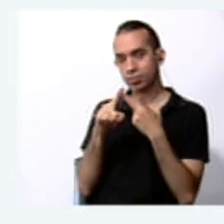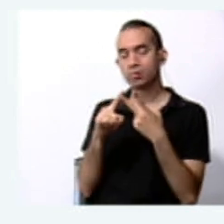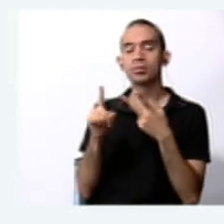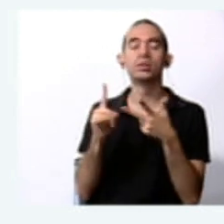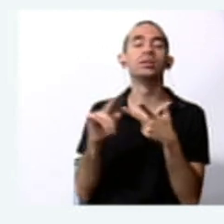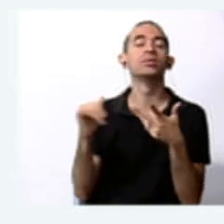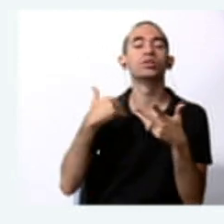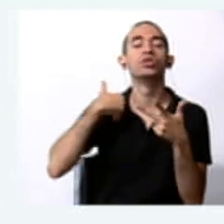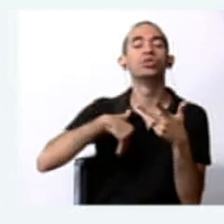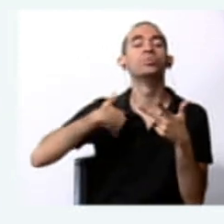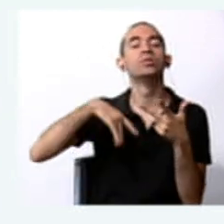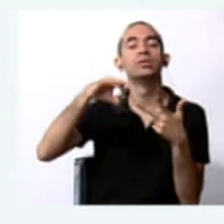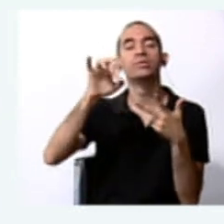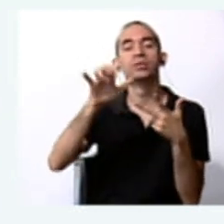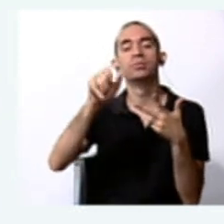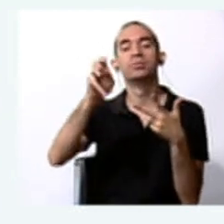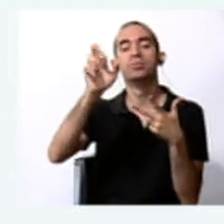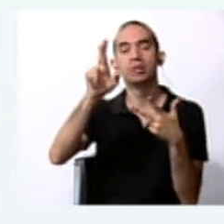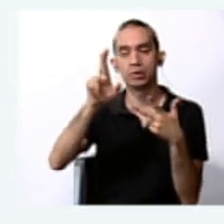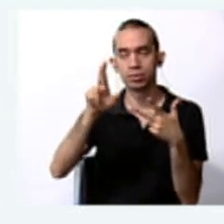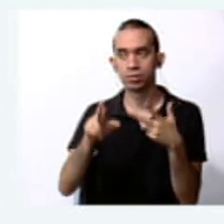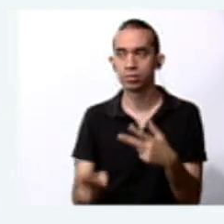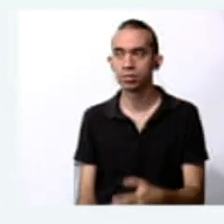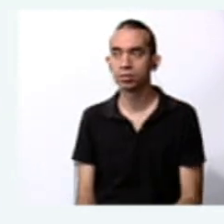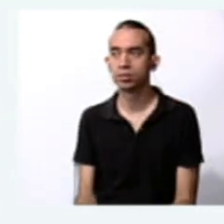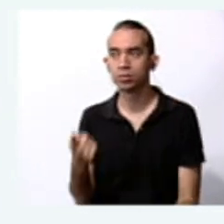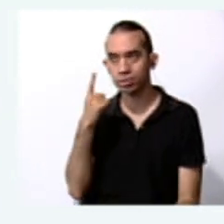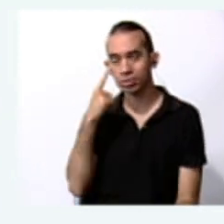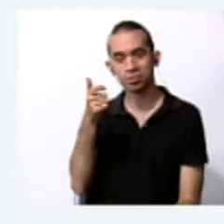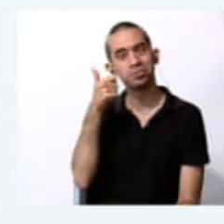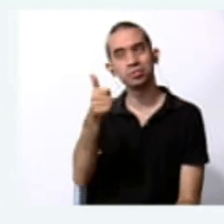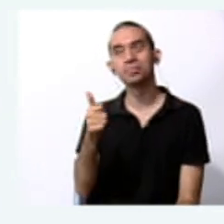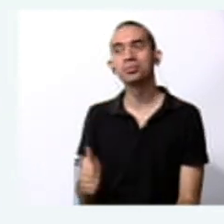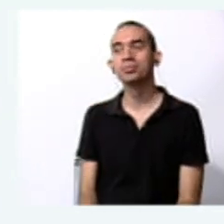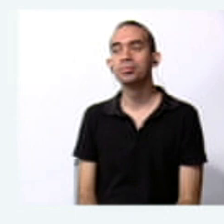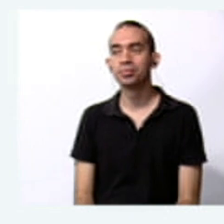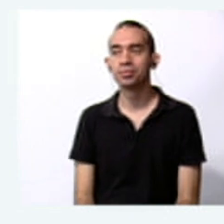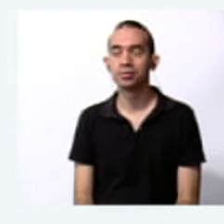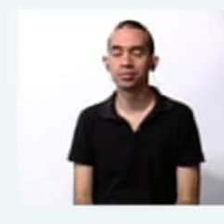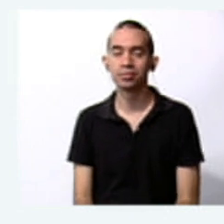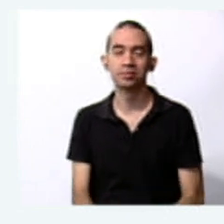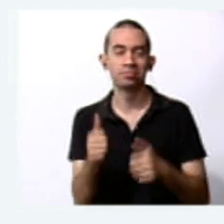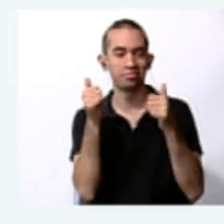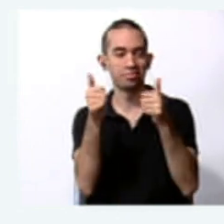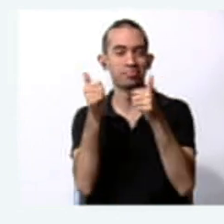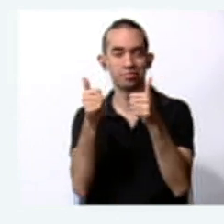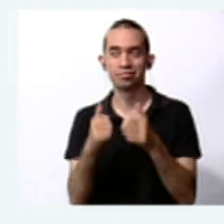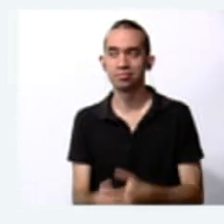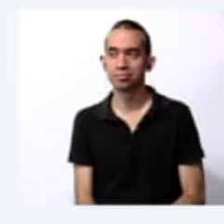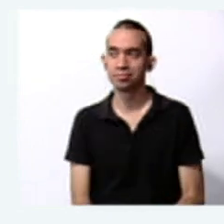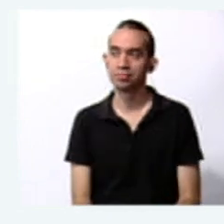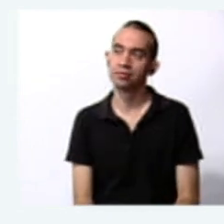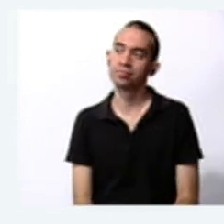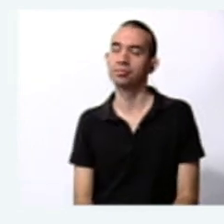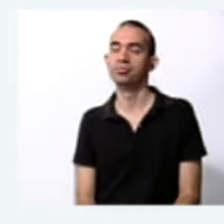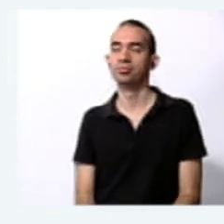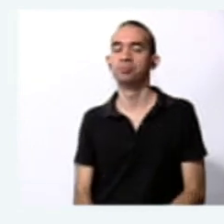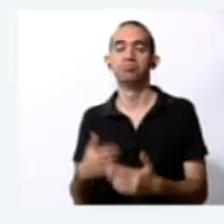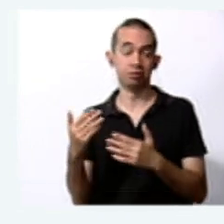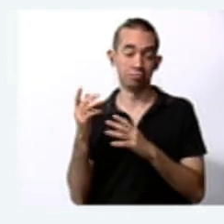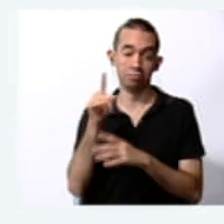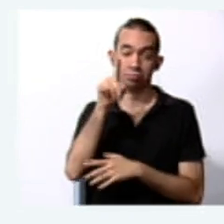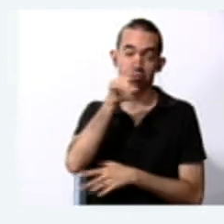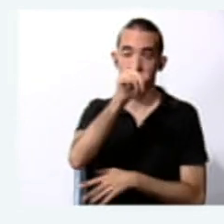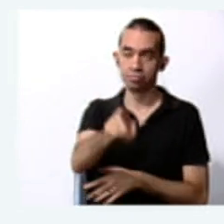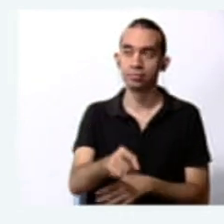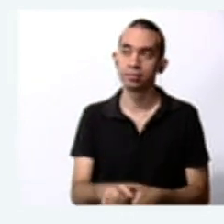we have the farmer. Nice job. Really impressive. We have the next